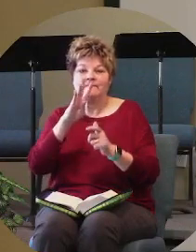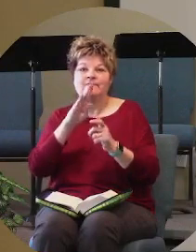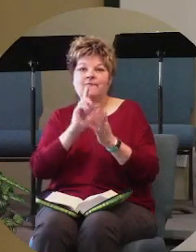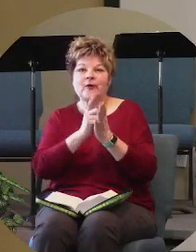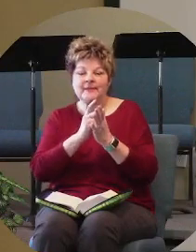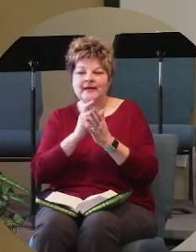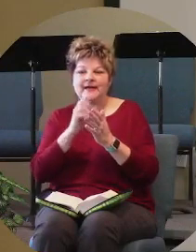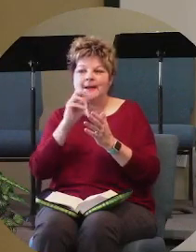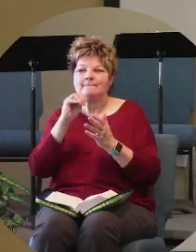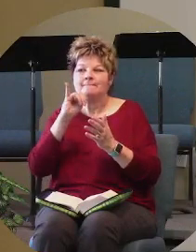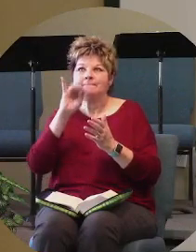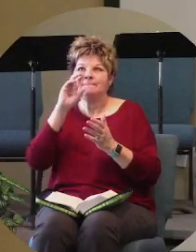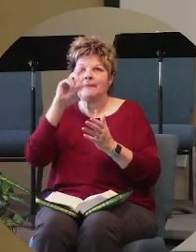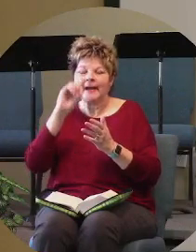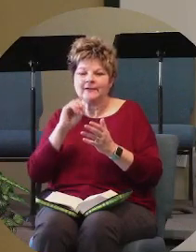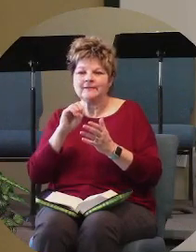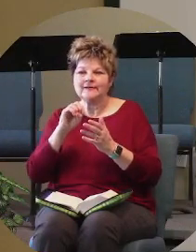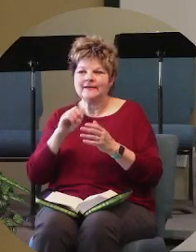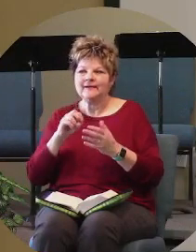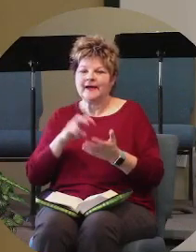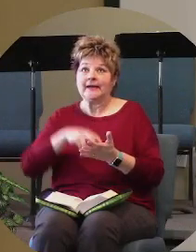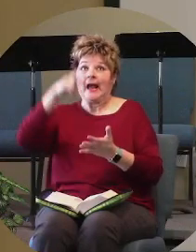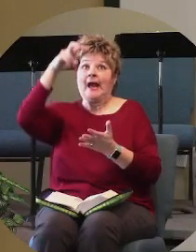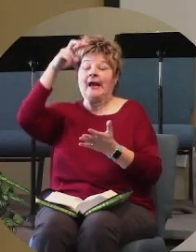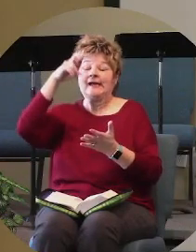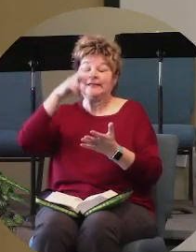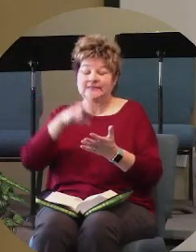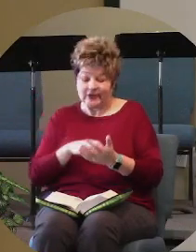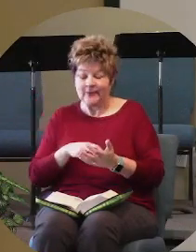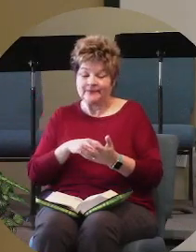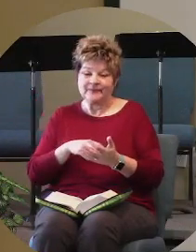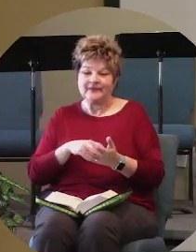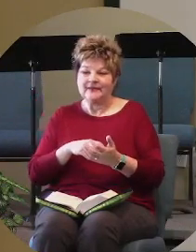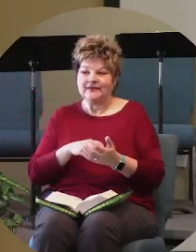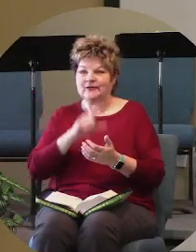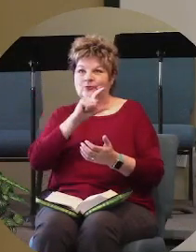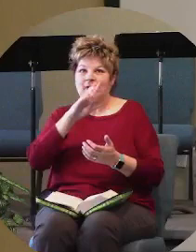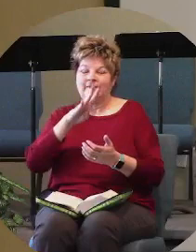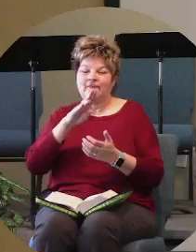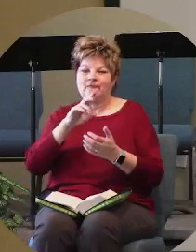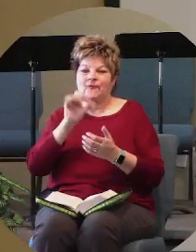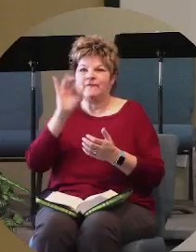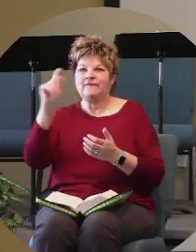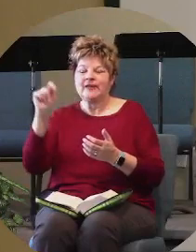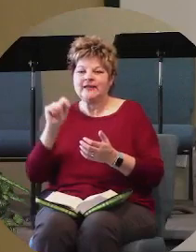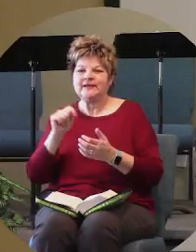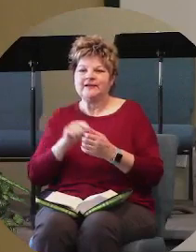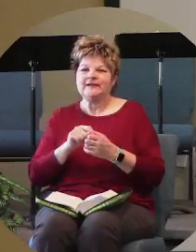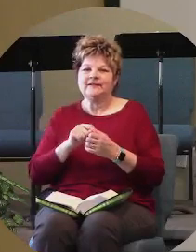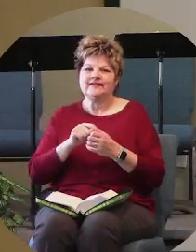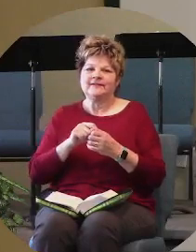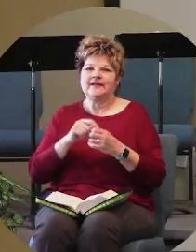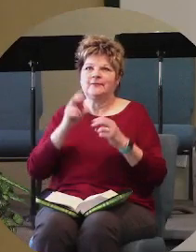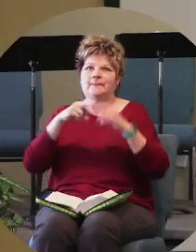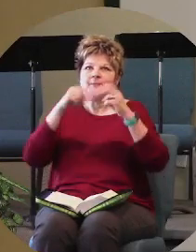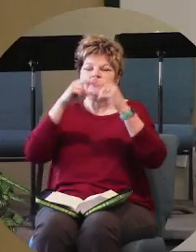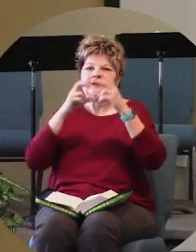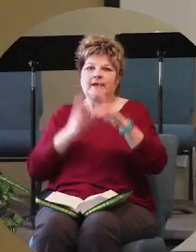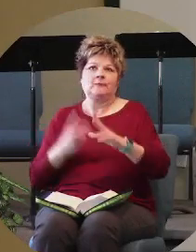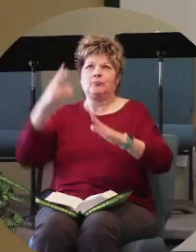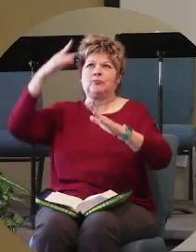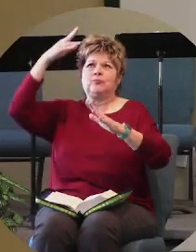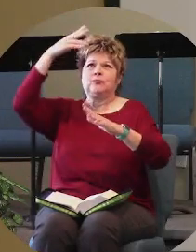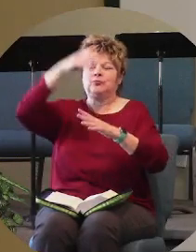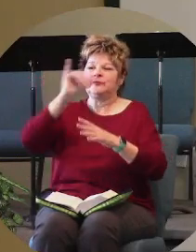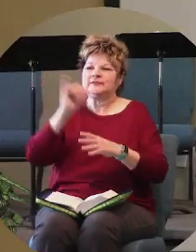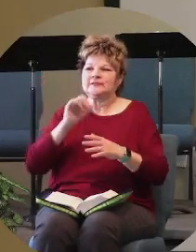I can high jump, 12 feet. I can clear a building in a single bound just like Superman. Oh, that's